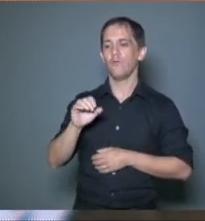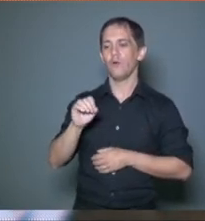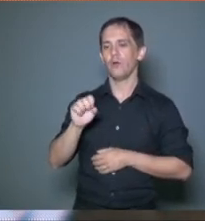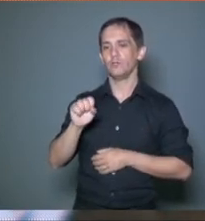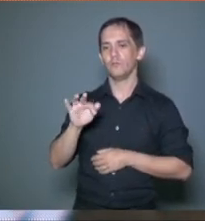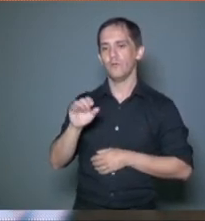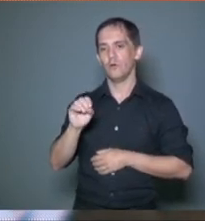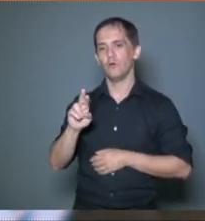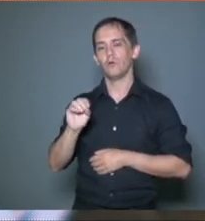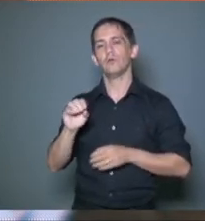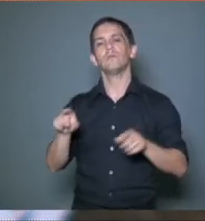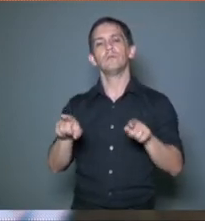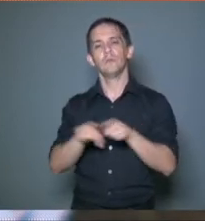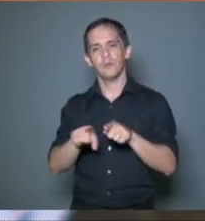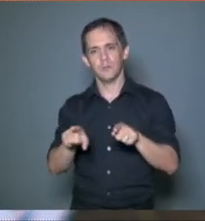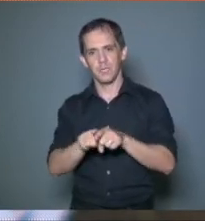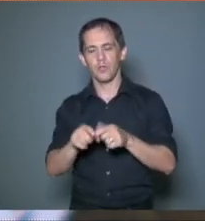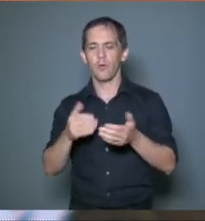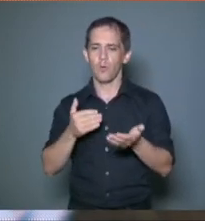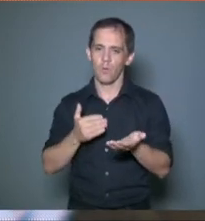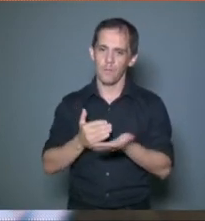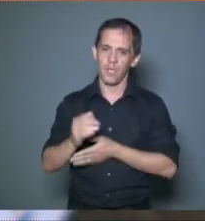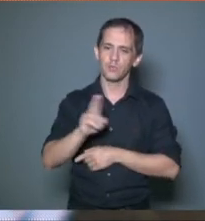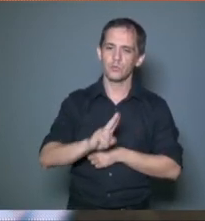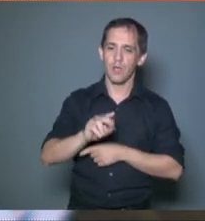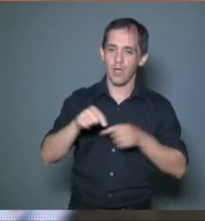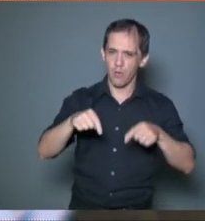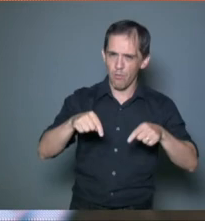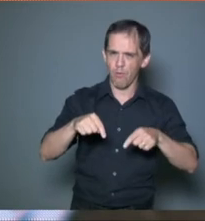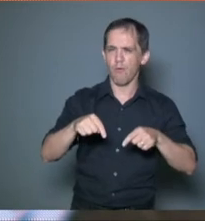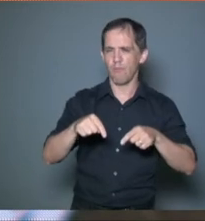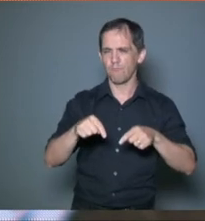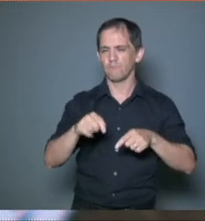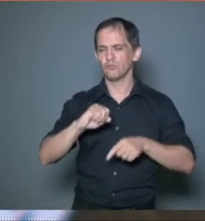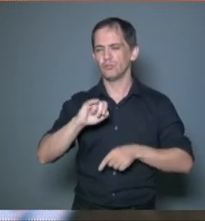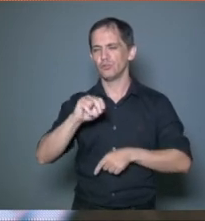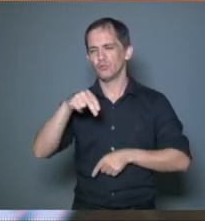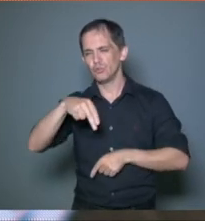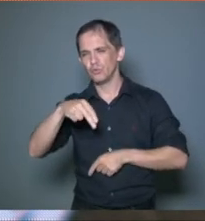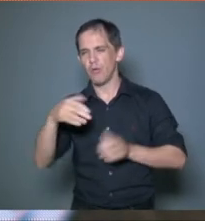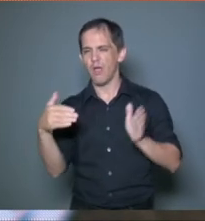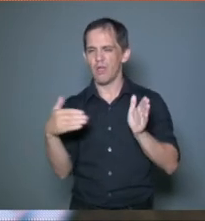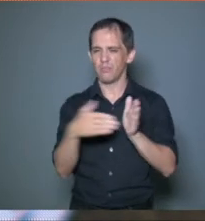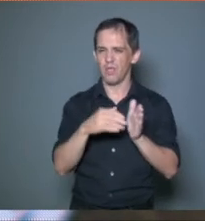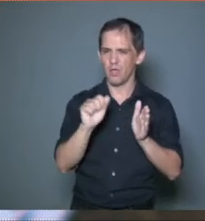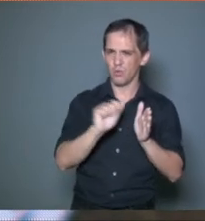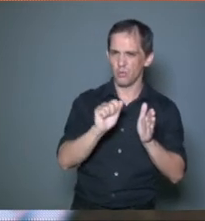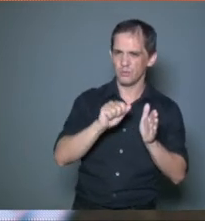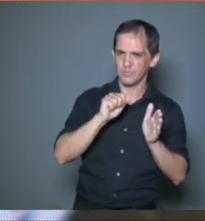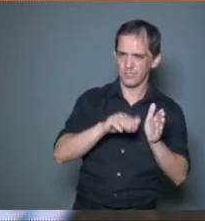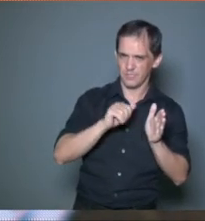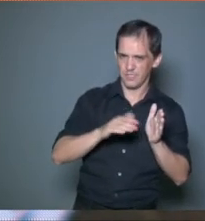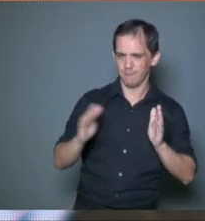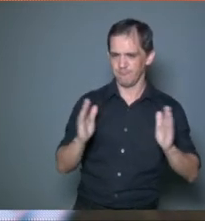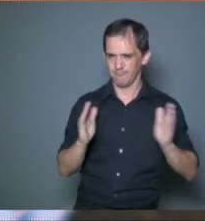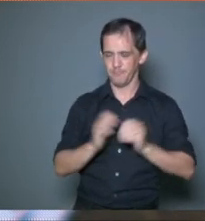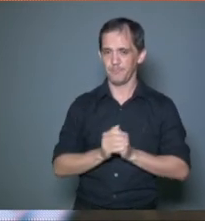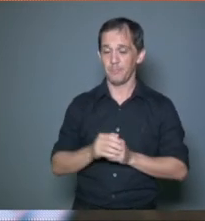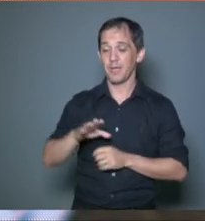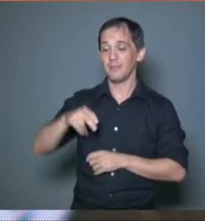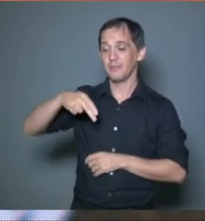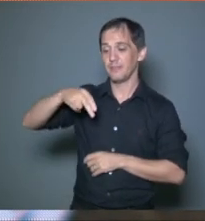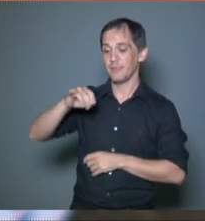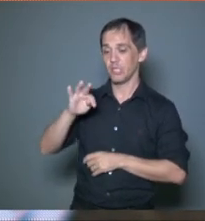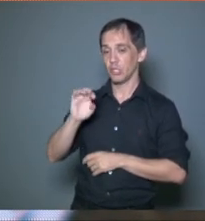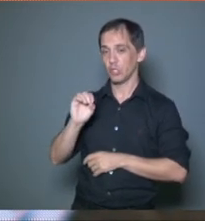between seasons. The same thing for phosphorus. We will apply it in June, July, August, September,